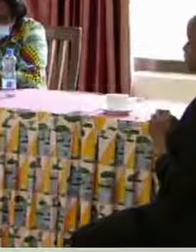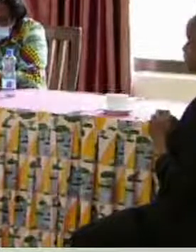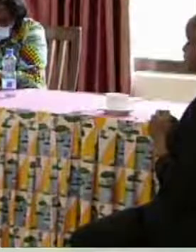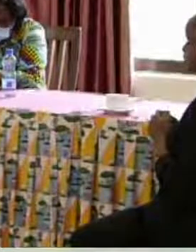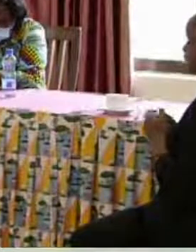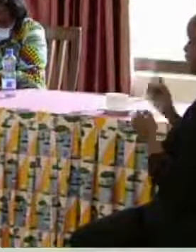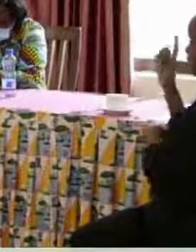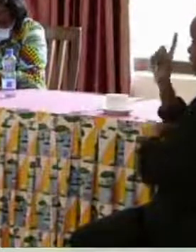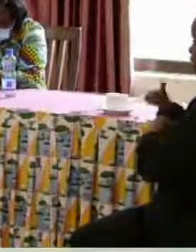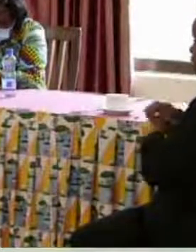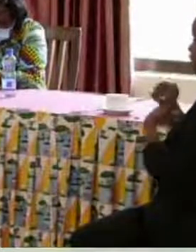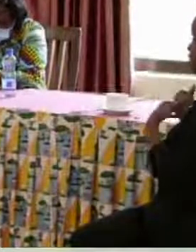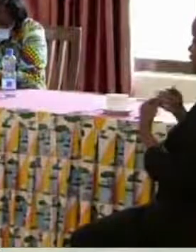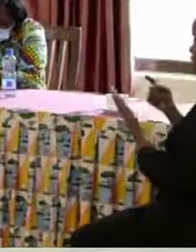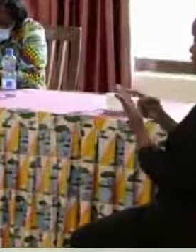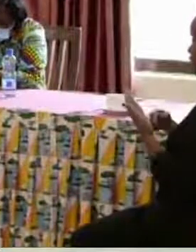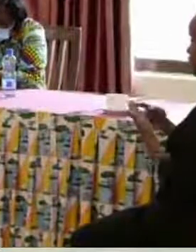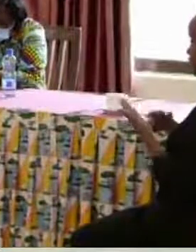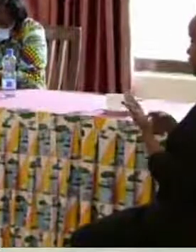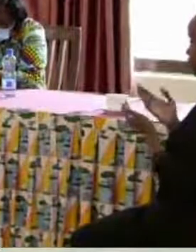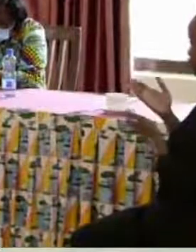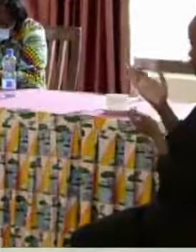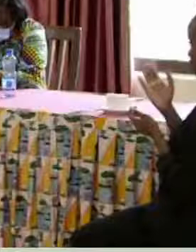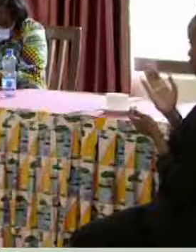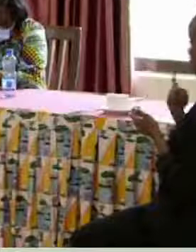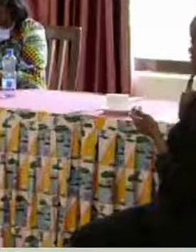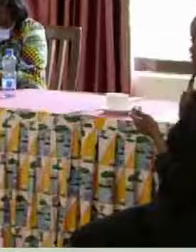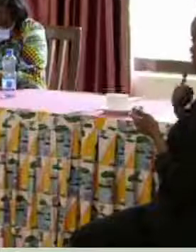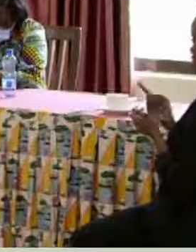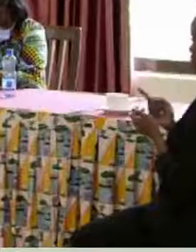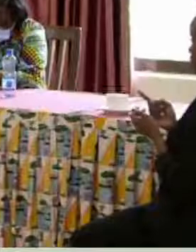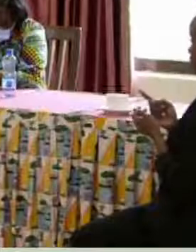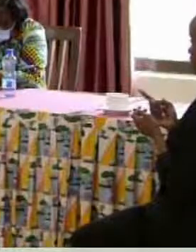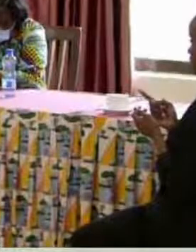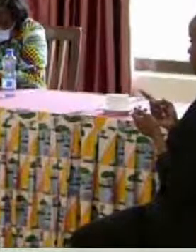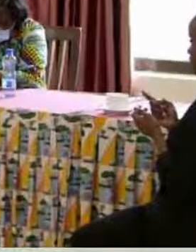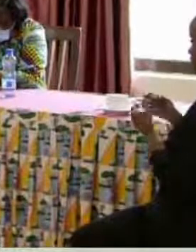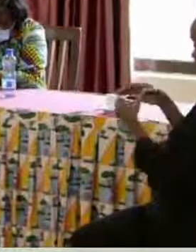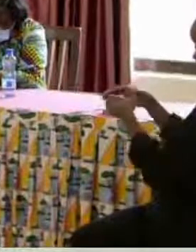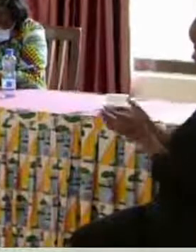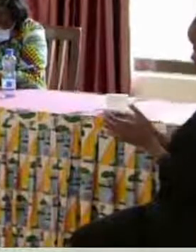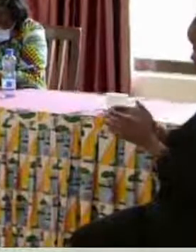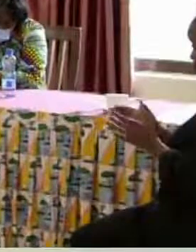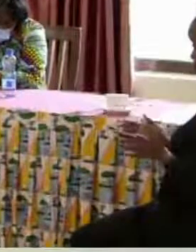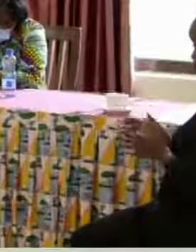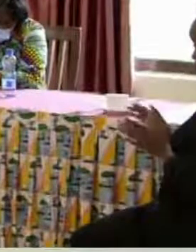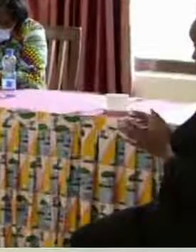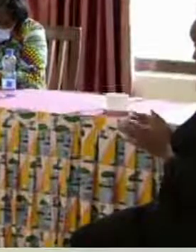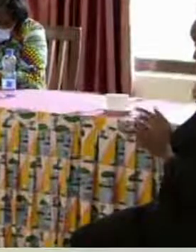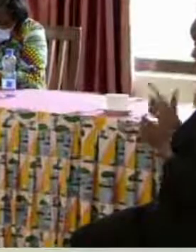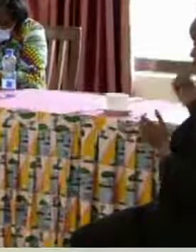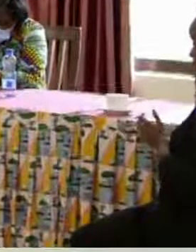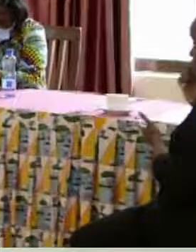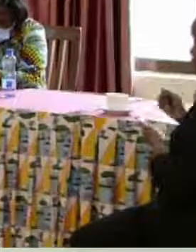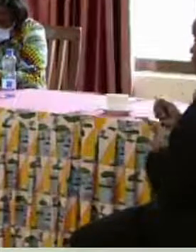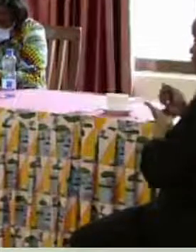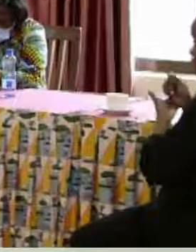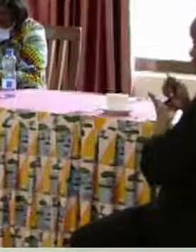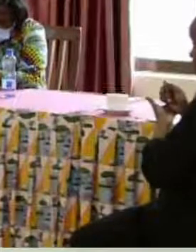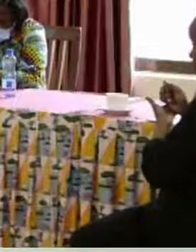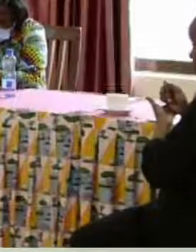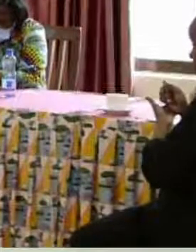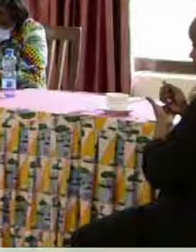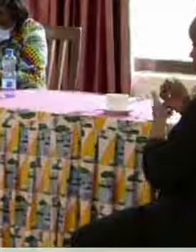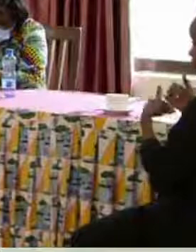There's a day we were having a discussion in the field, and we were telling communities that legal aid is the aspect